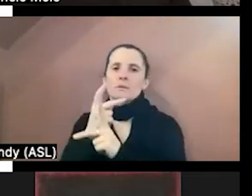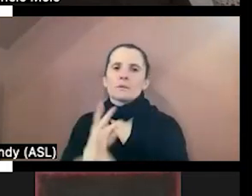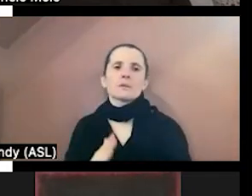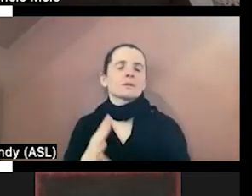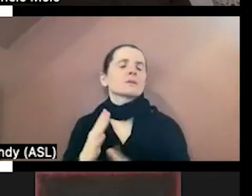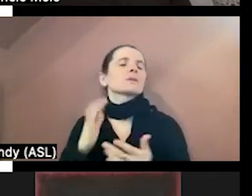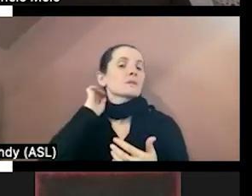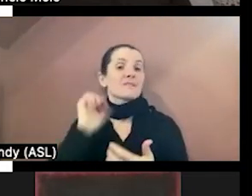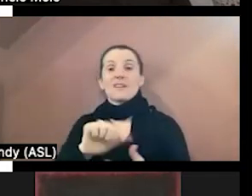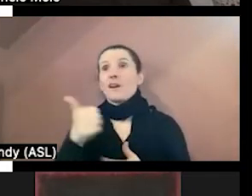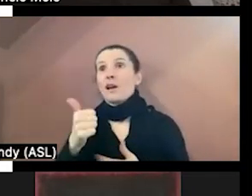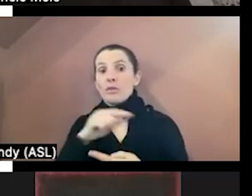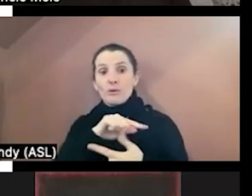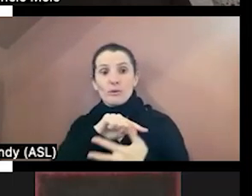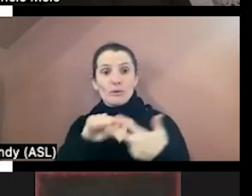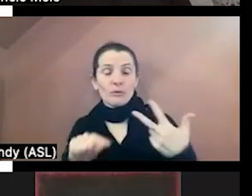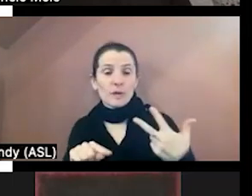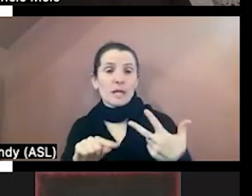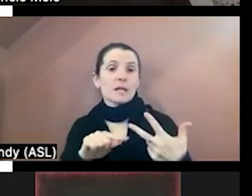Gauss, and the